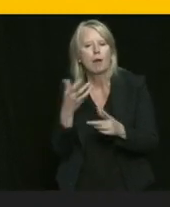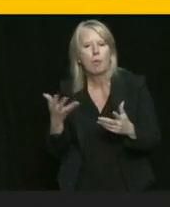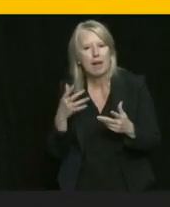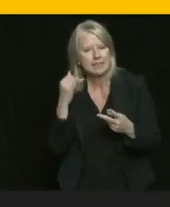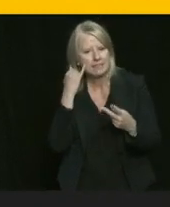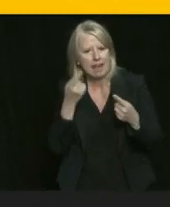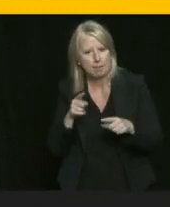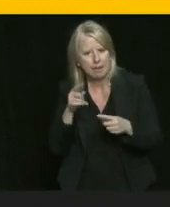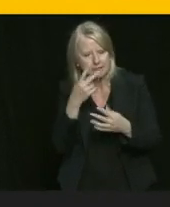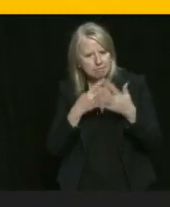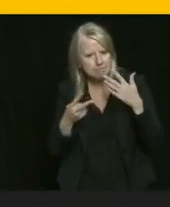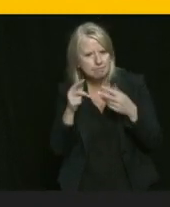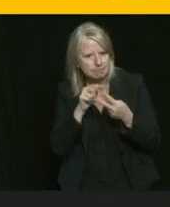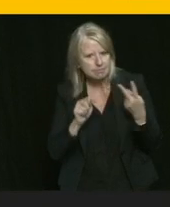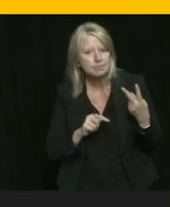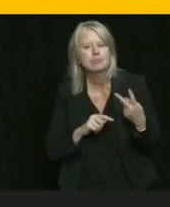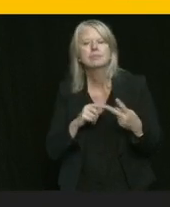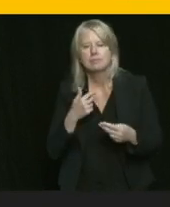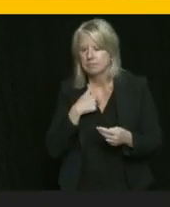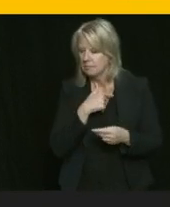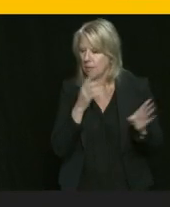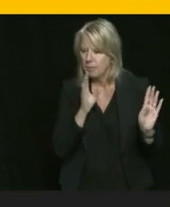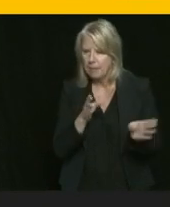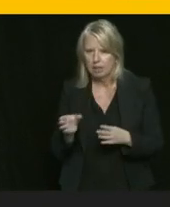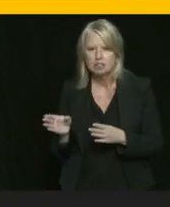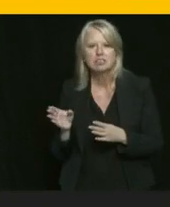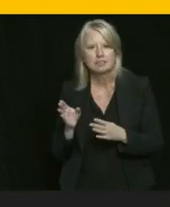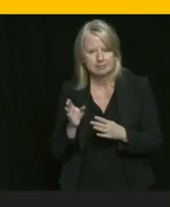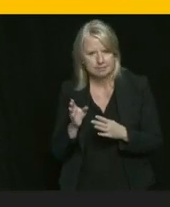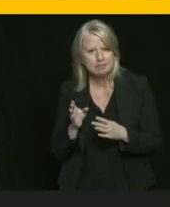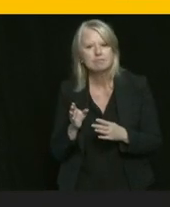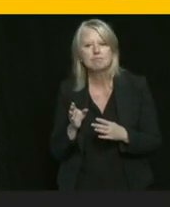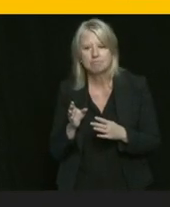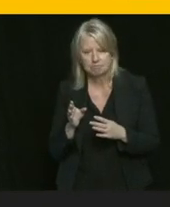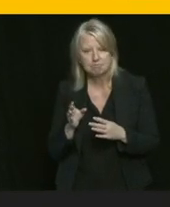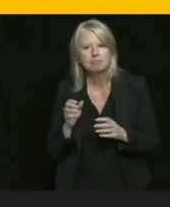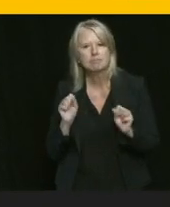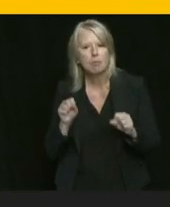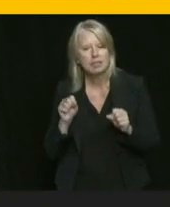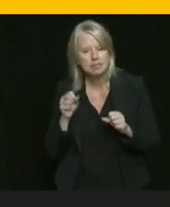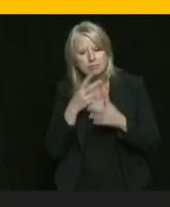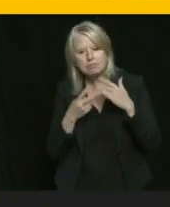election, and we are prepared for what could occur.